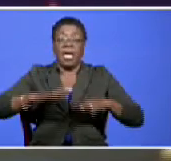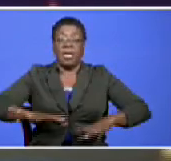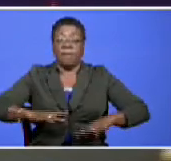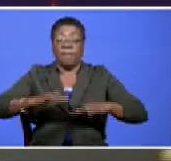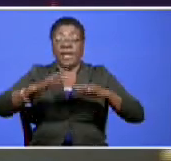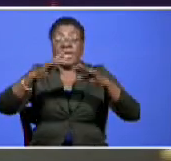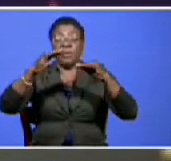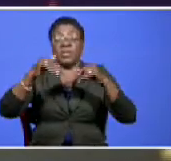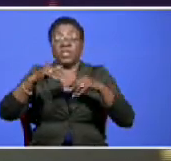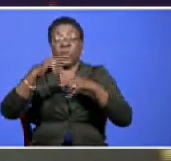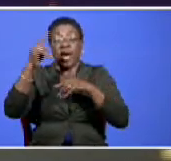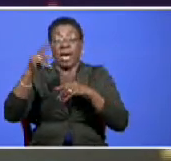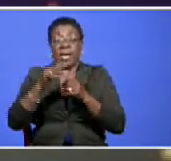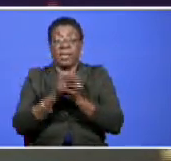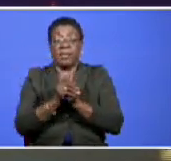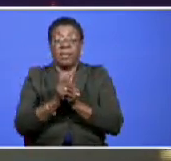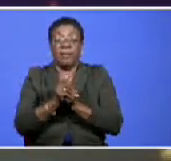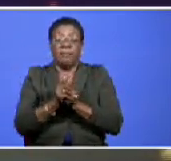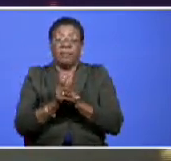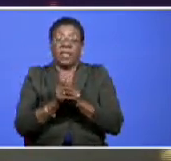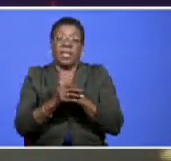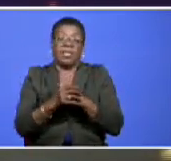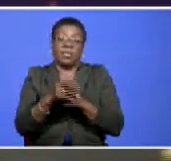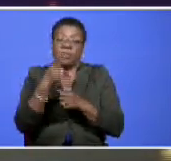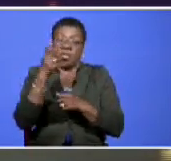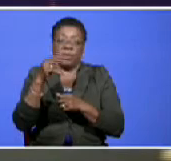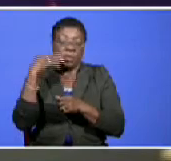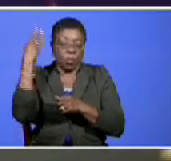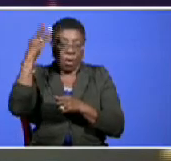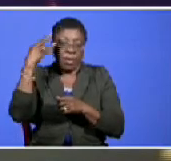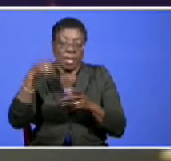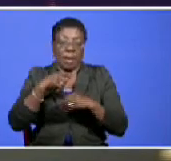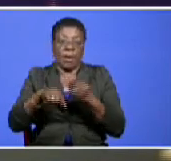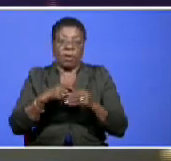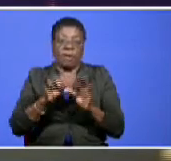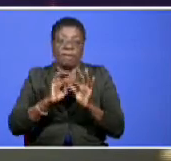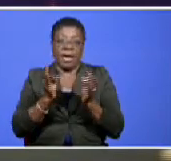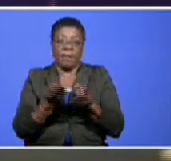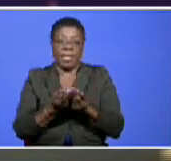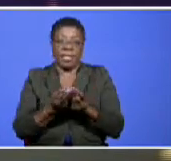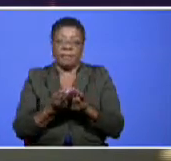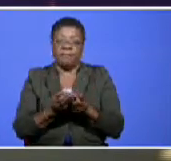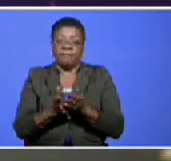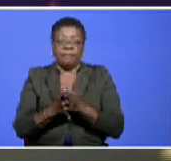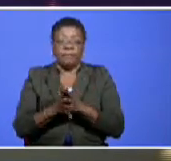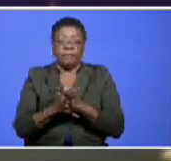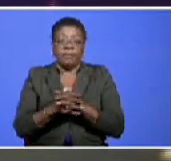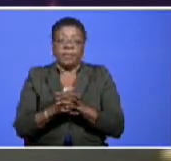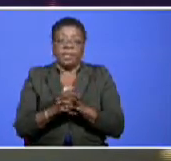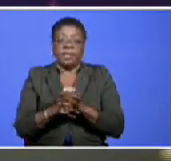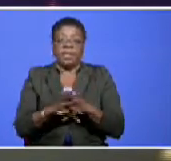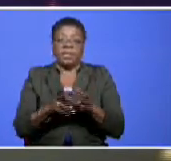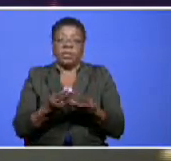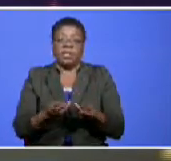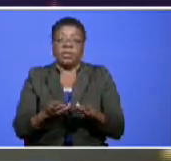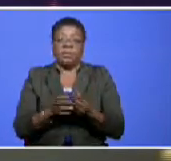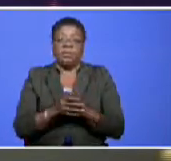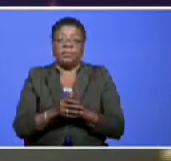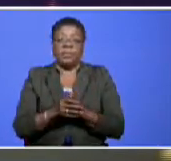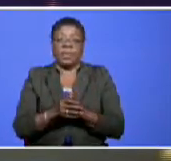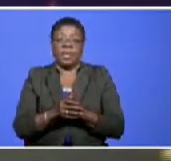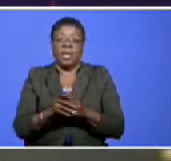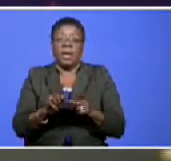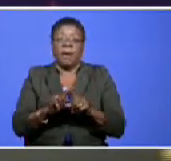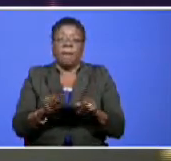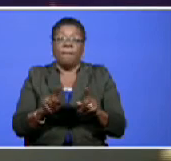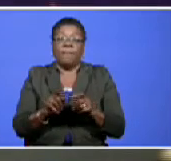just got back to her house. She wasn't there, but she saw the water lines, and the water lines were to the ceiling. So, I'm just happy she wasn't in that situation, but